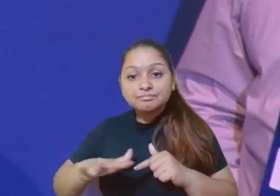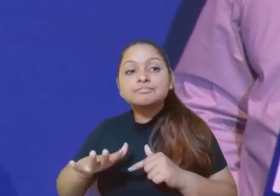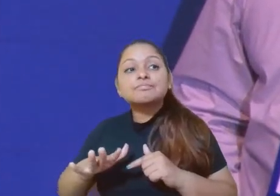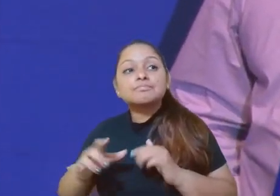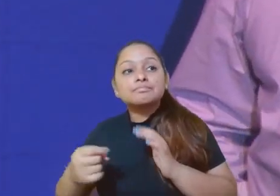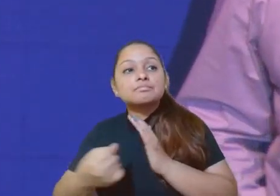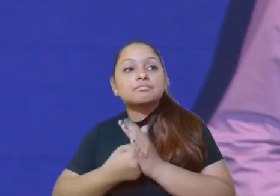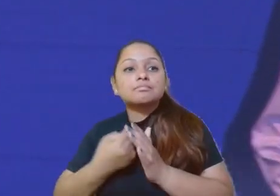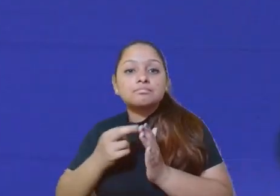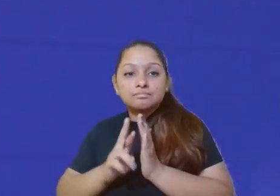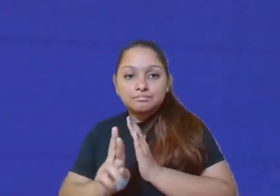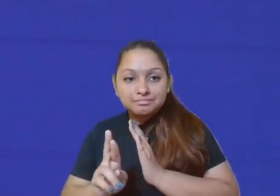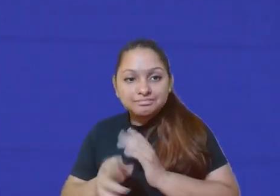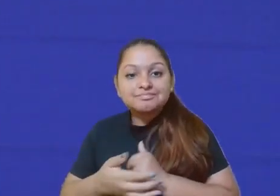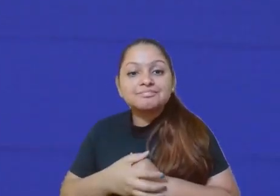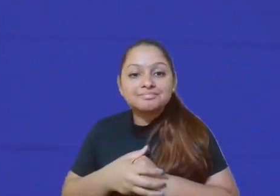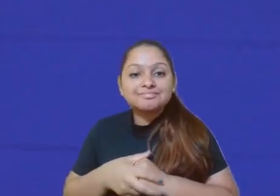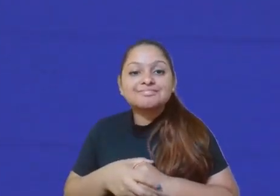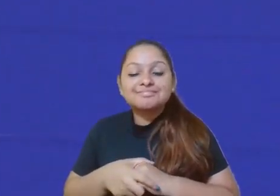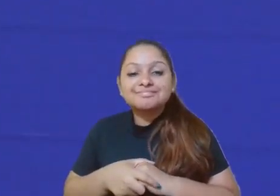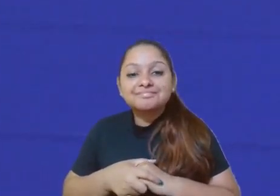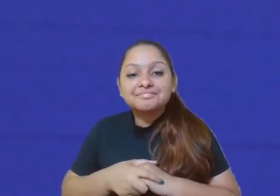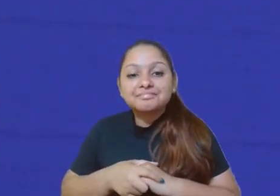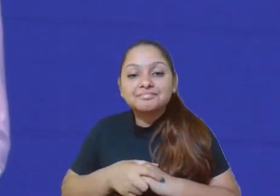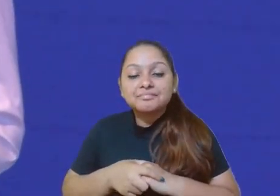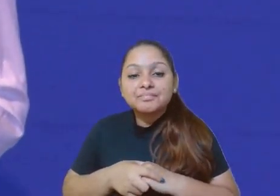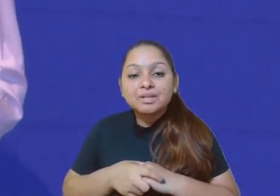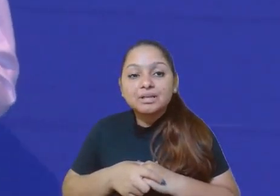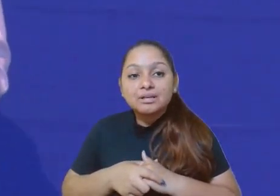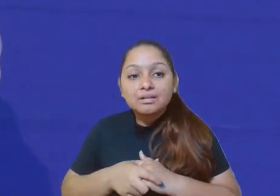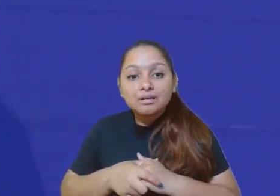mention our mentorship, internal mentorship program.